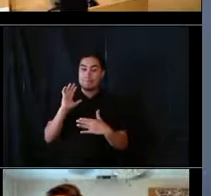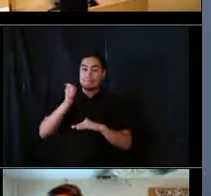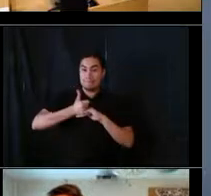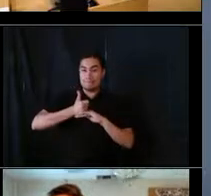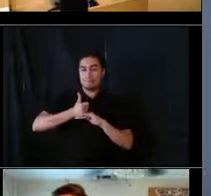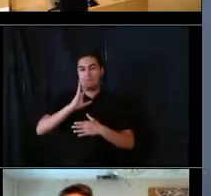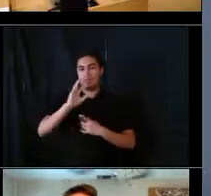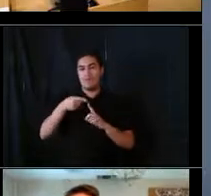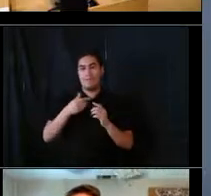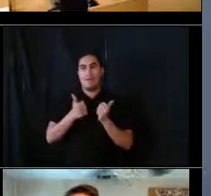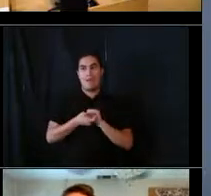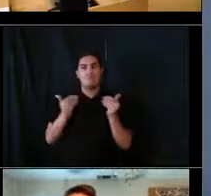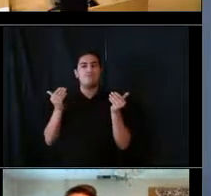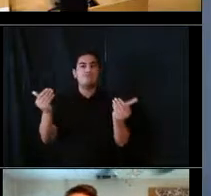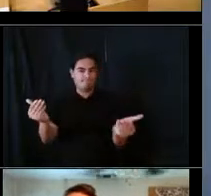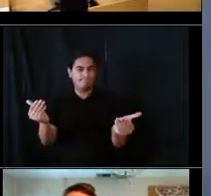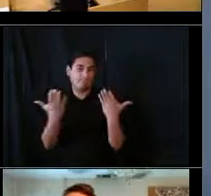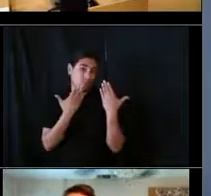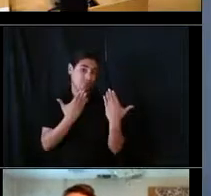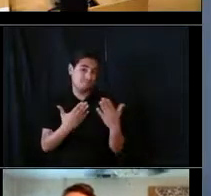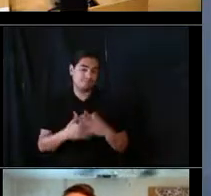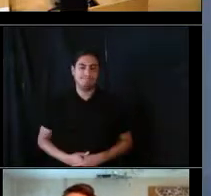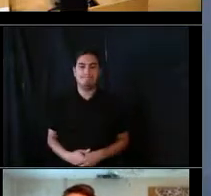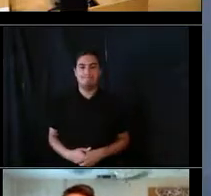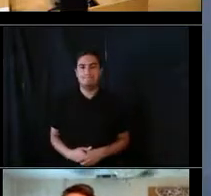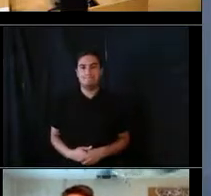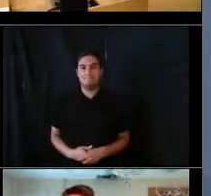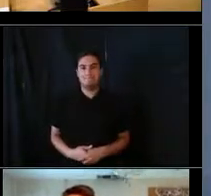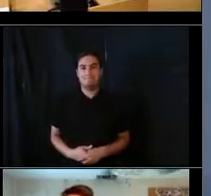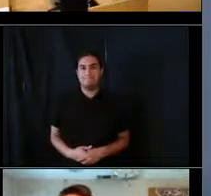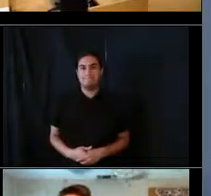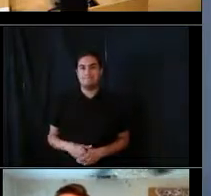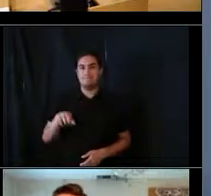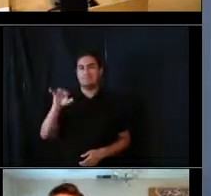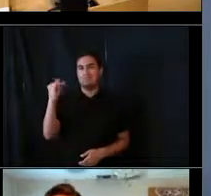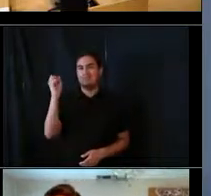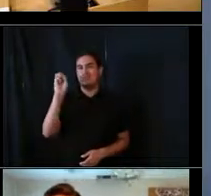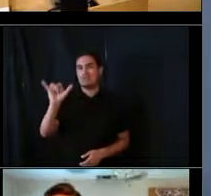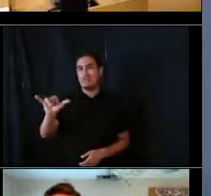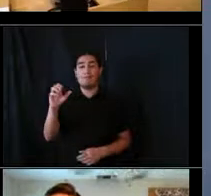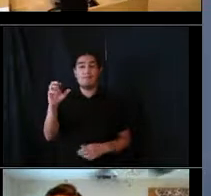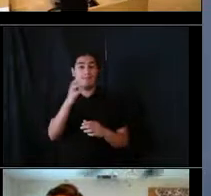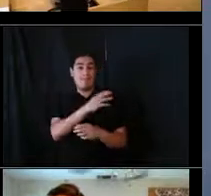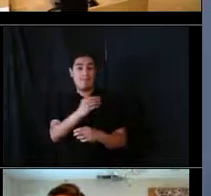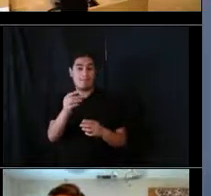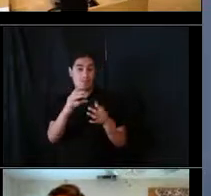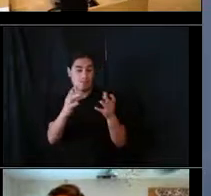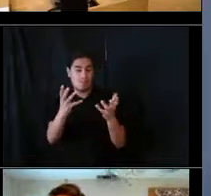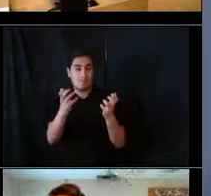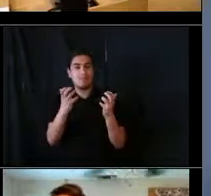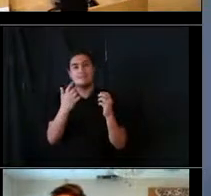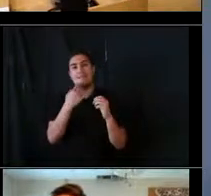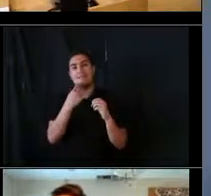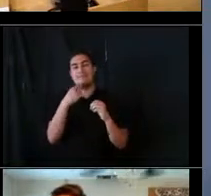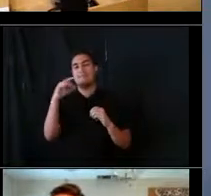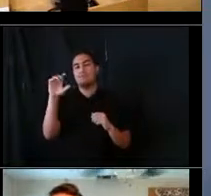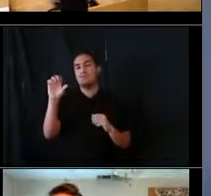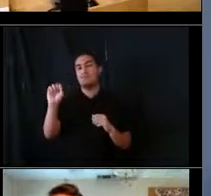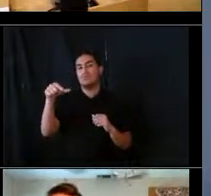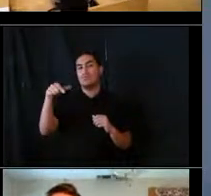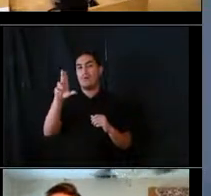forward so thank you and if i may just one more moment i was remiss not thinking uh sequoia and the